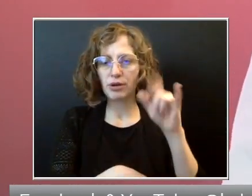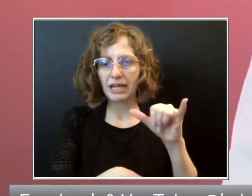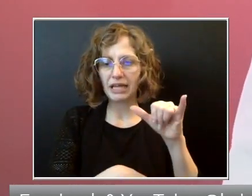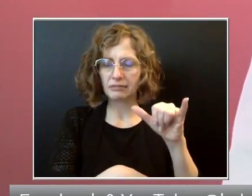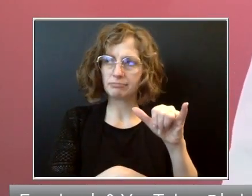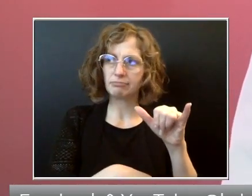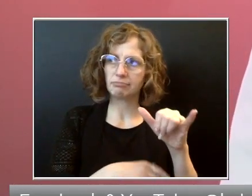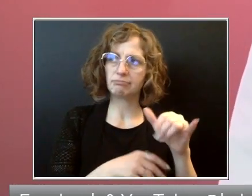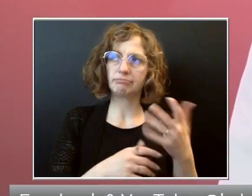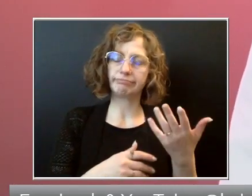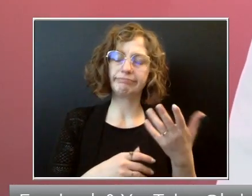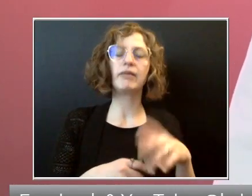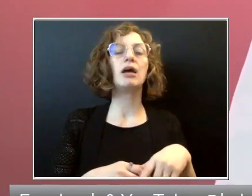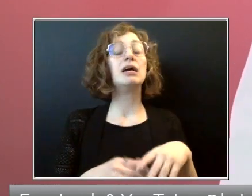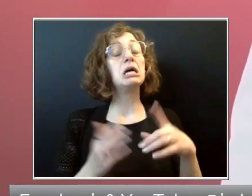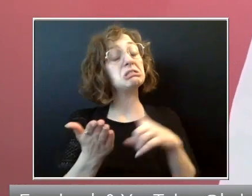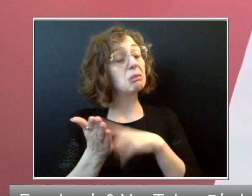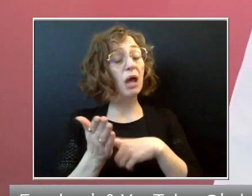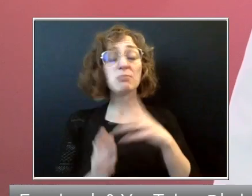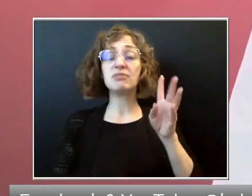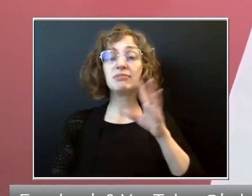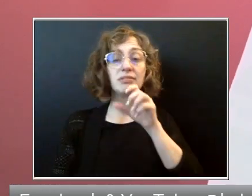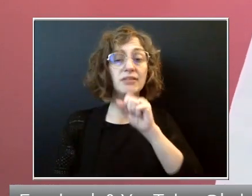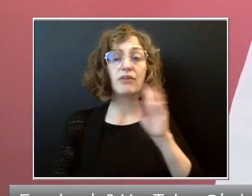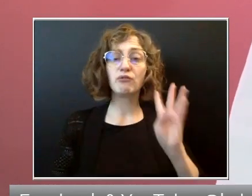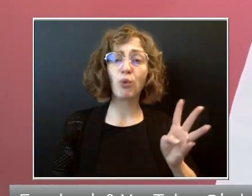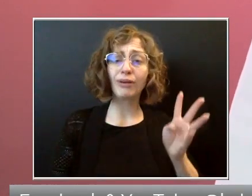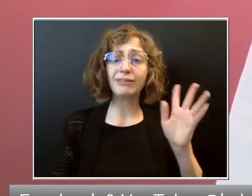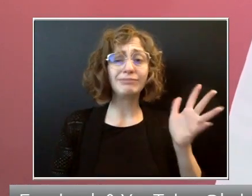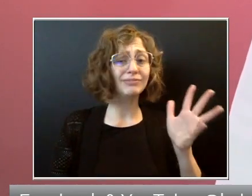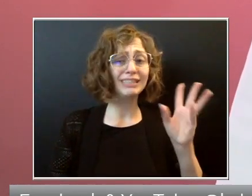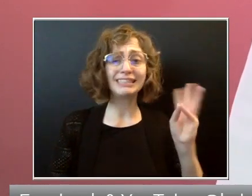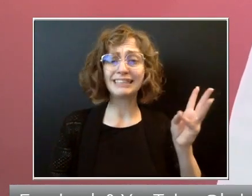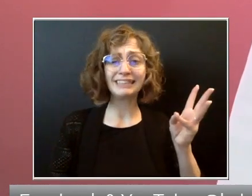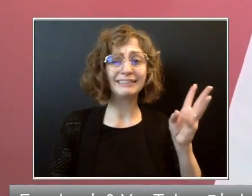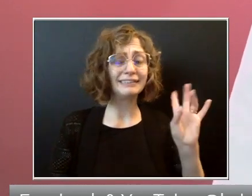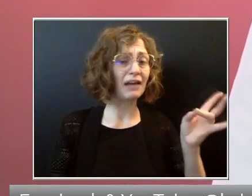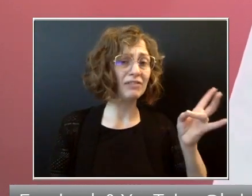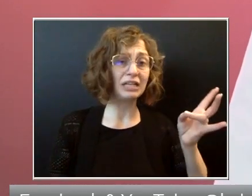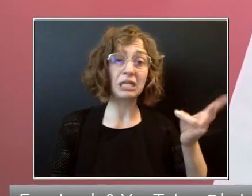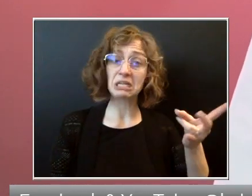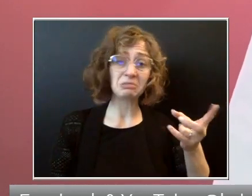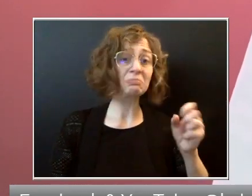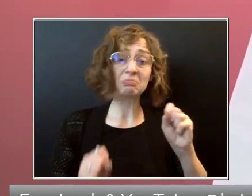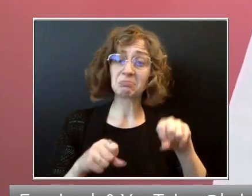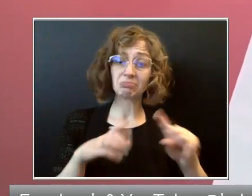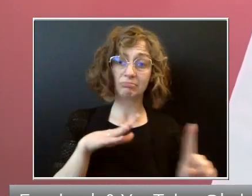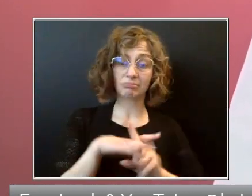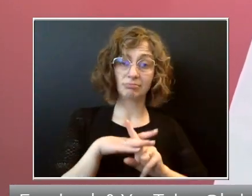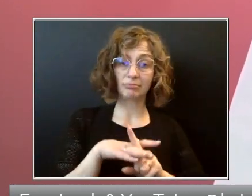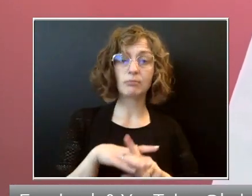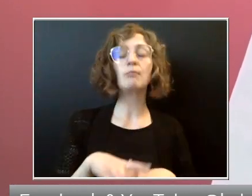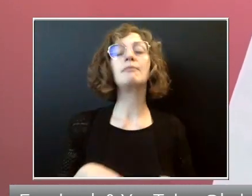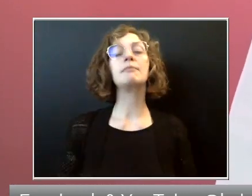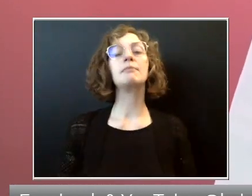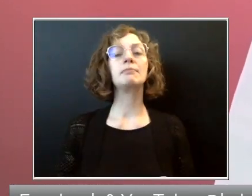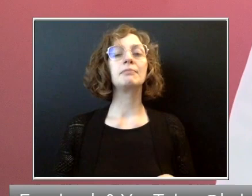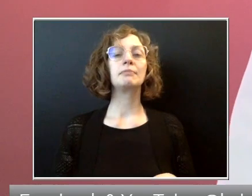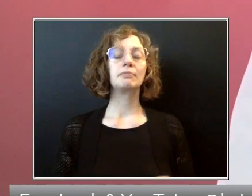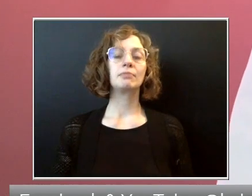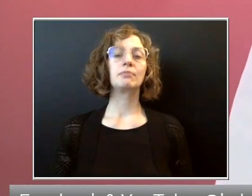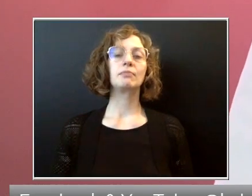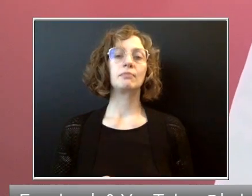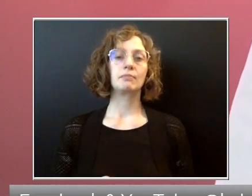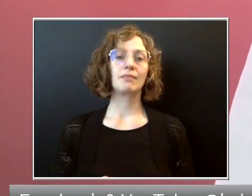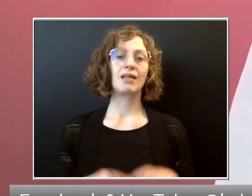60 or 70, and you know, there are a significant number of